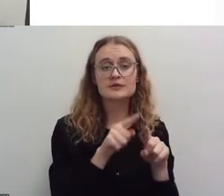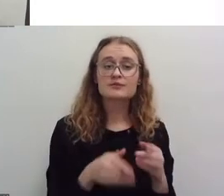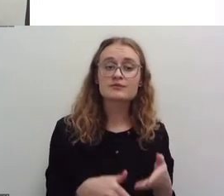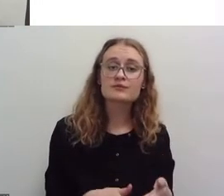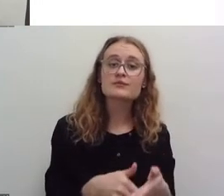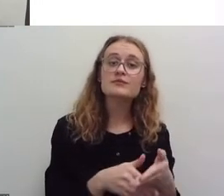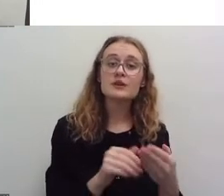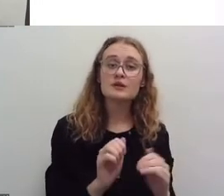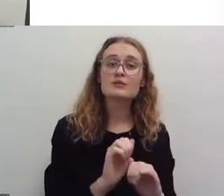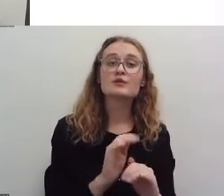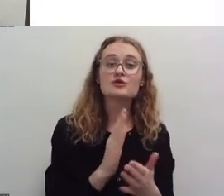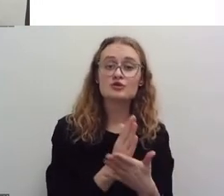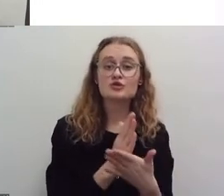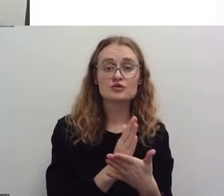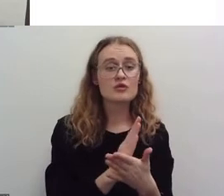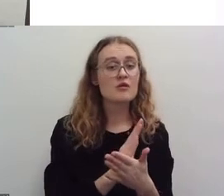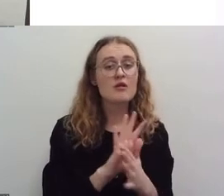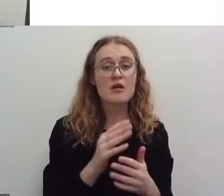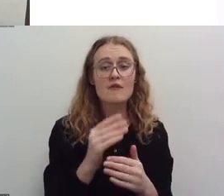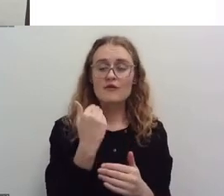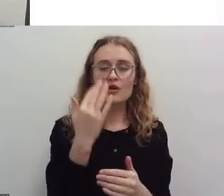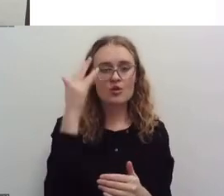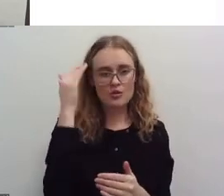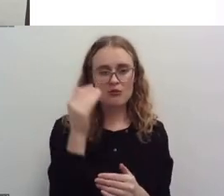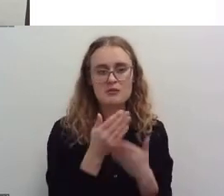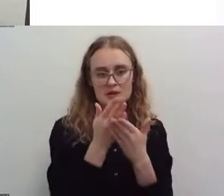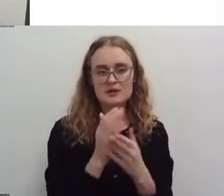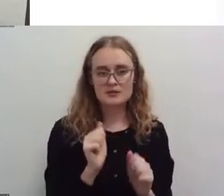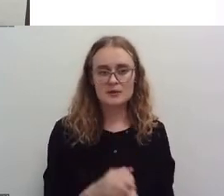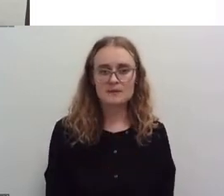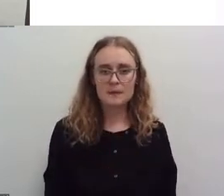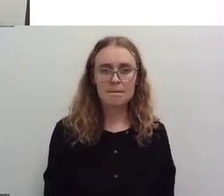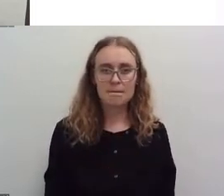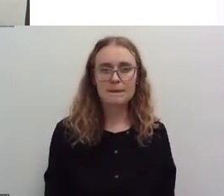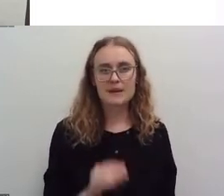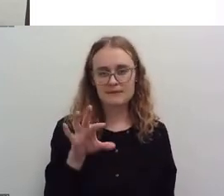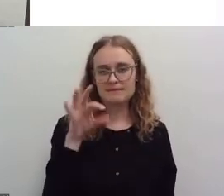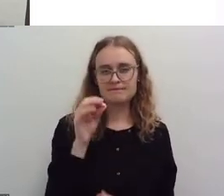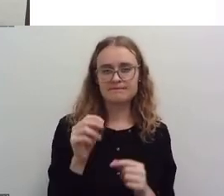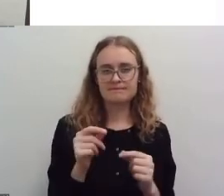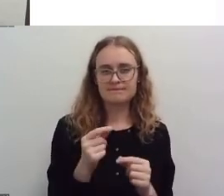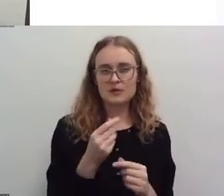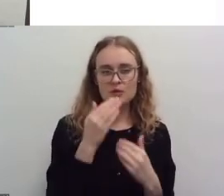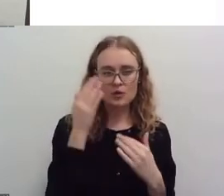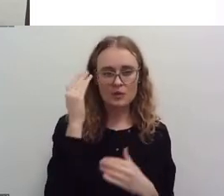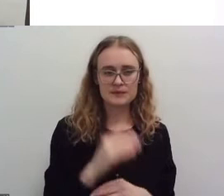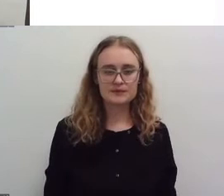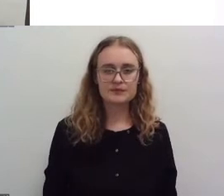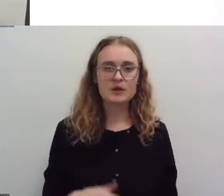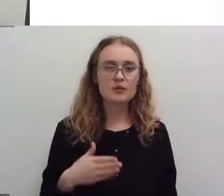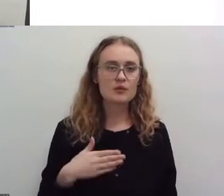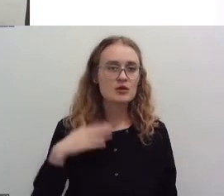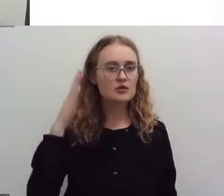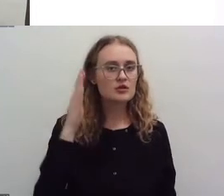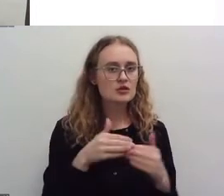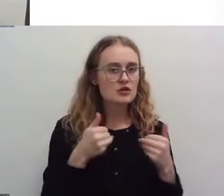My family was well known as the dangerous family, and everybody knew that we kids didn't have it good. Still, nobody